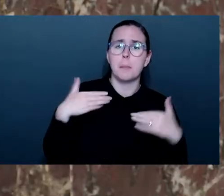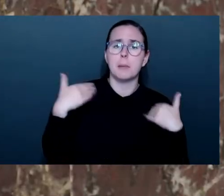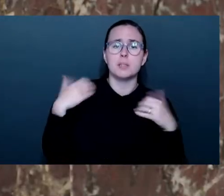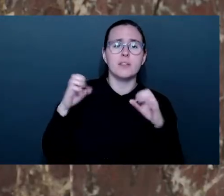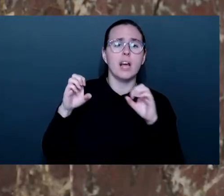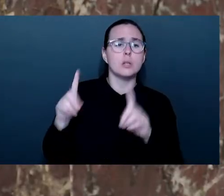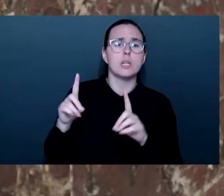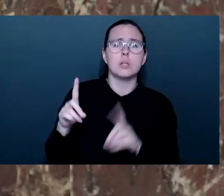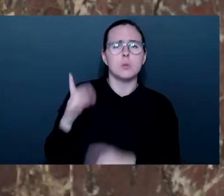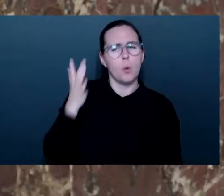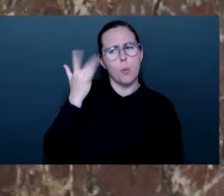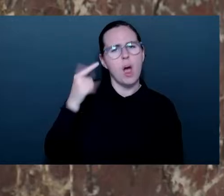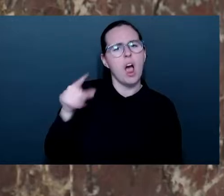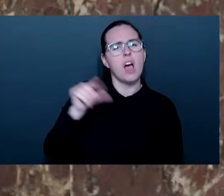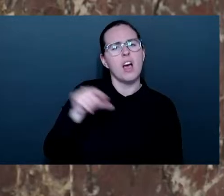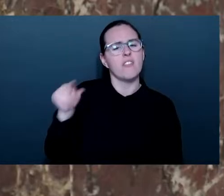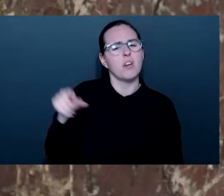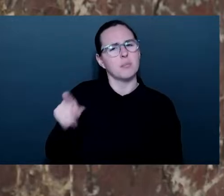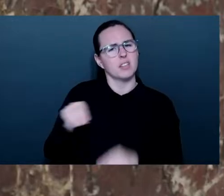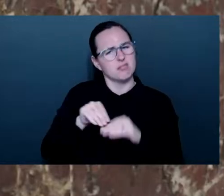kids instead of teaching them?